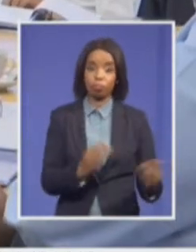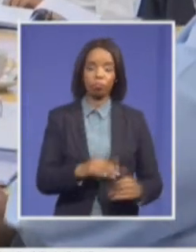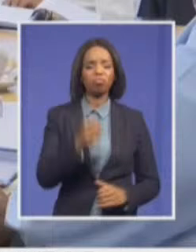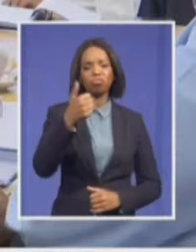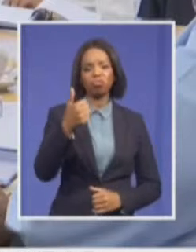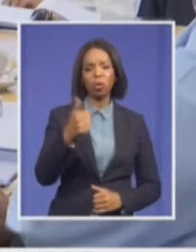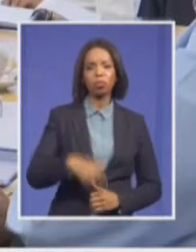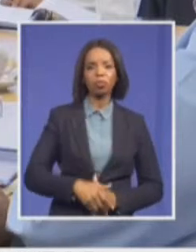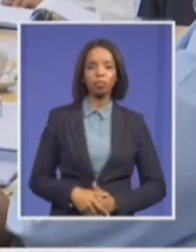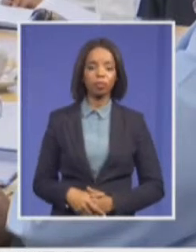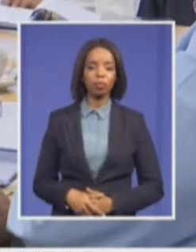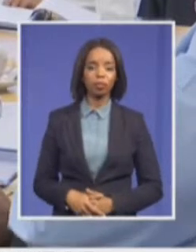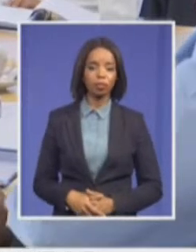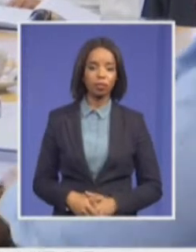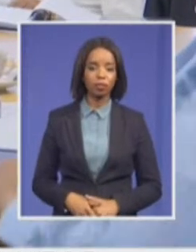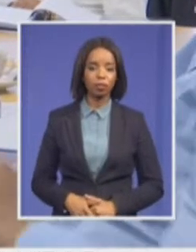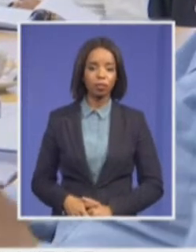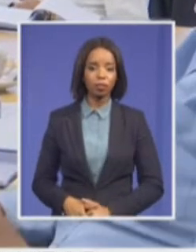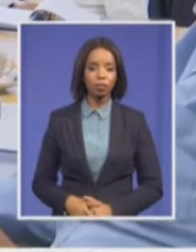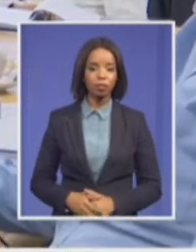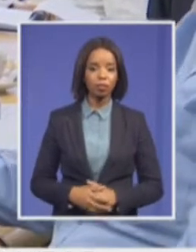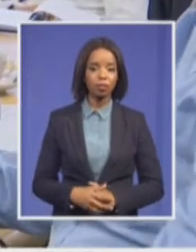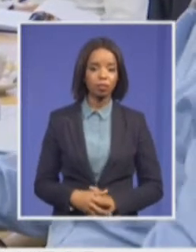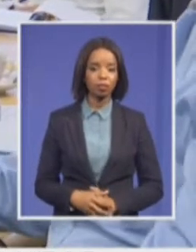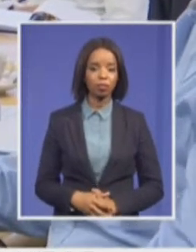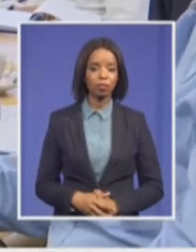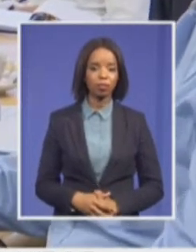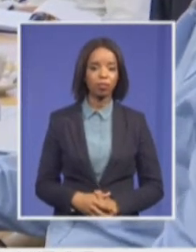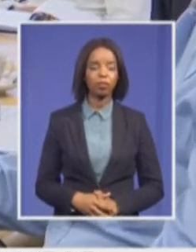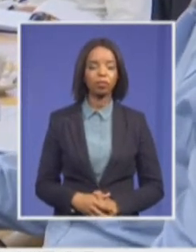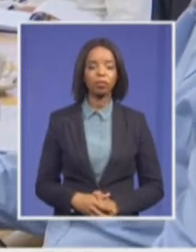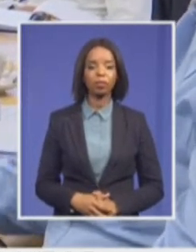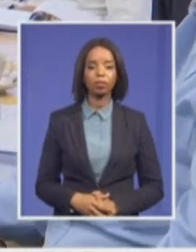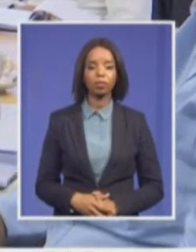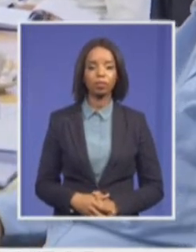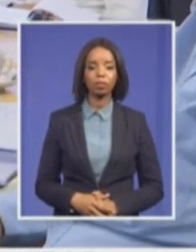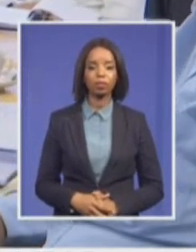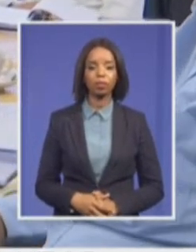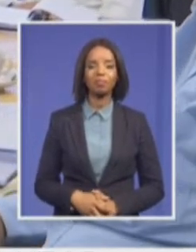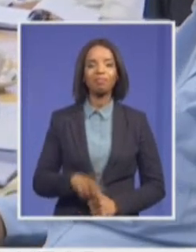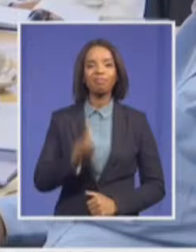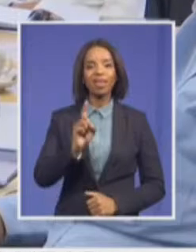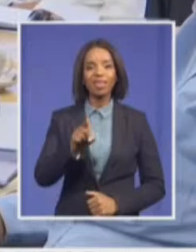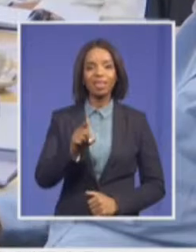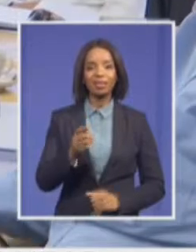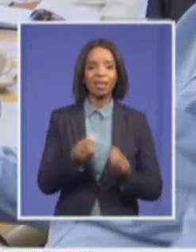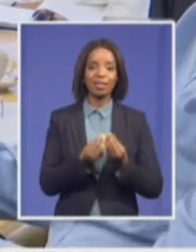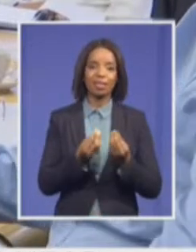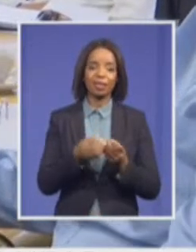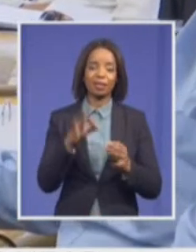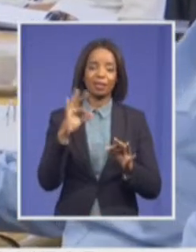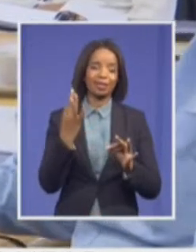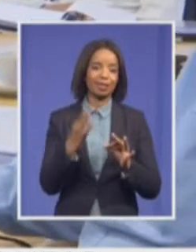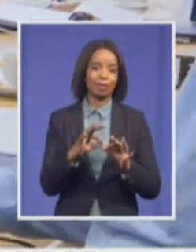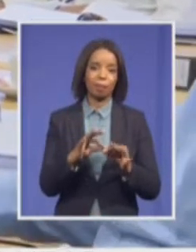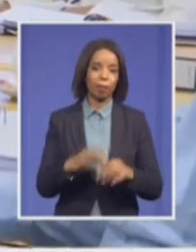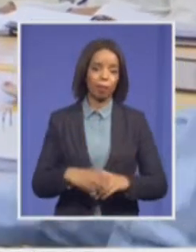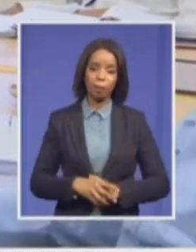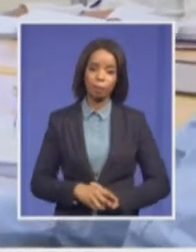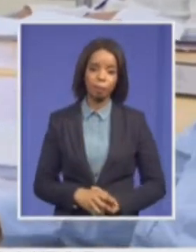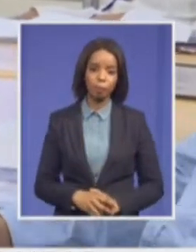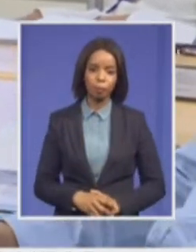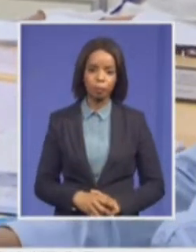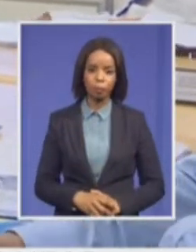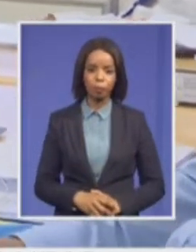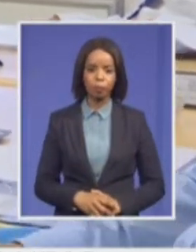Chairperson, this is a simple thing. It's just an analogy. If any lawyer says, I'm defending